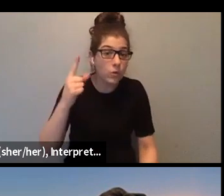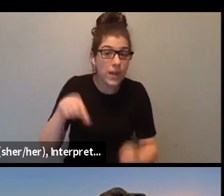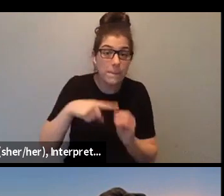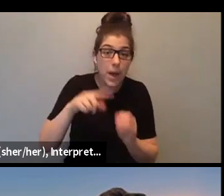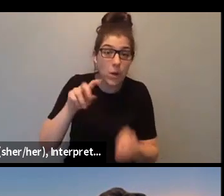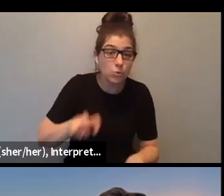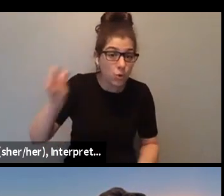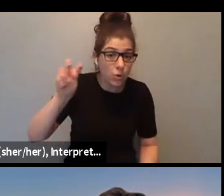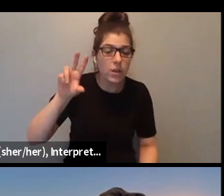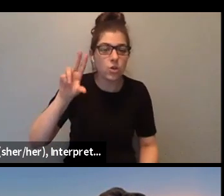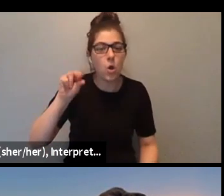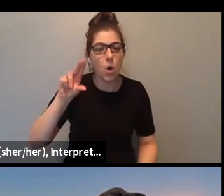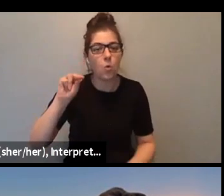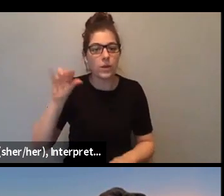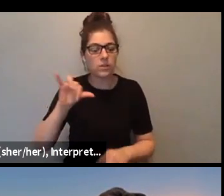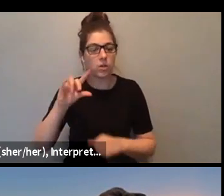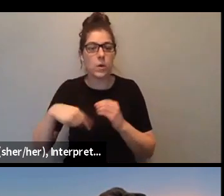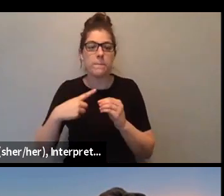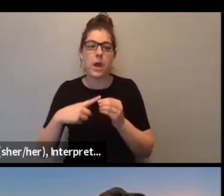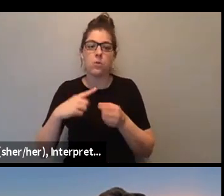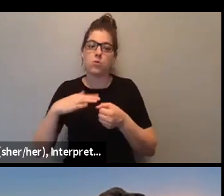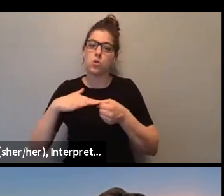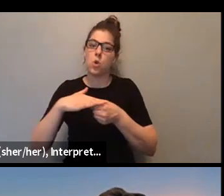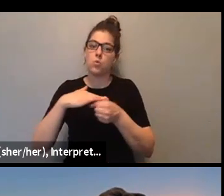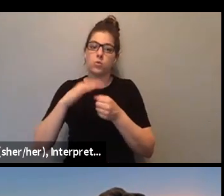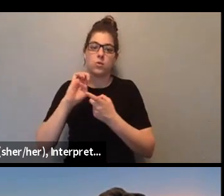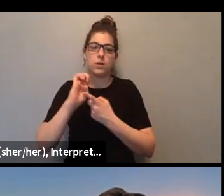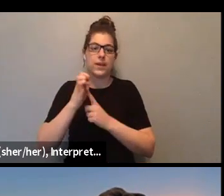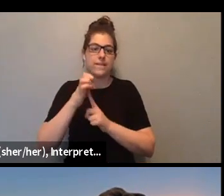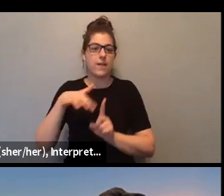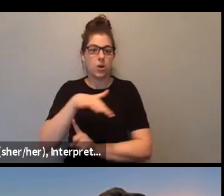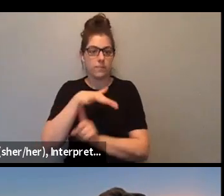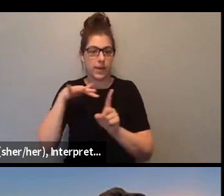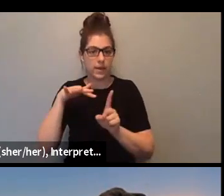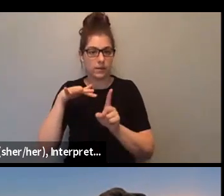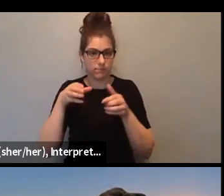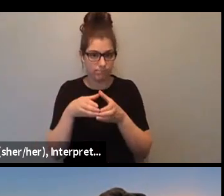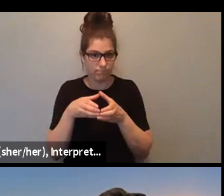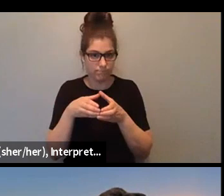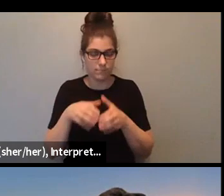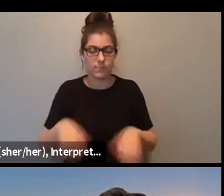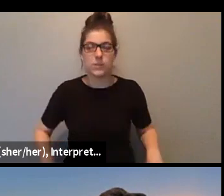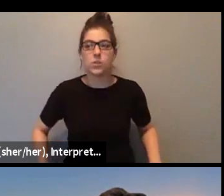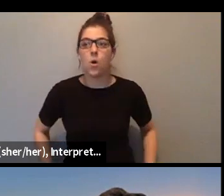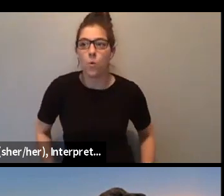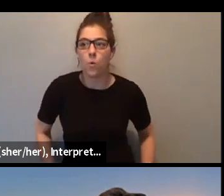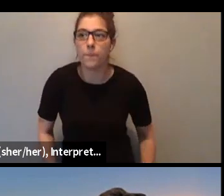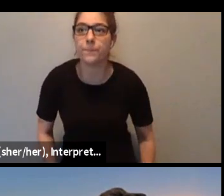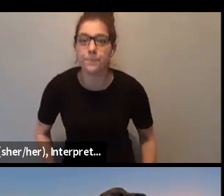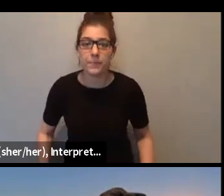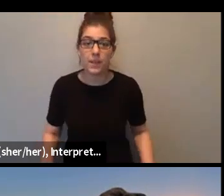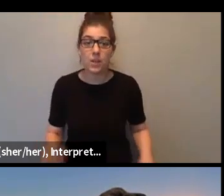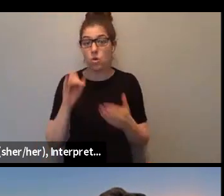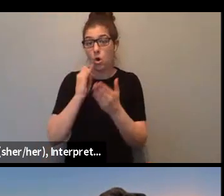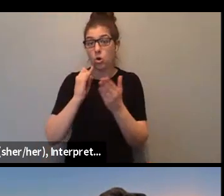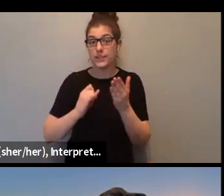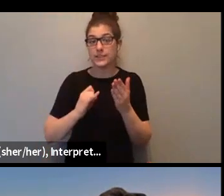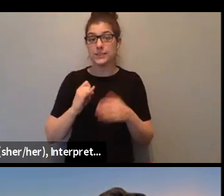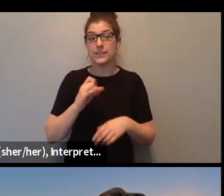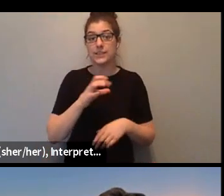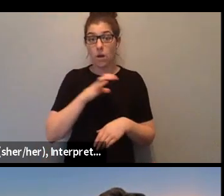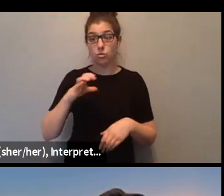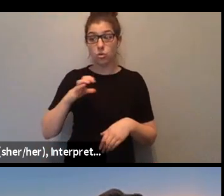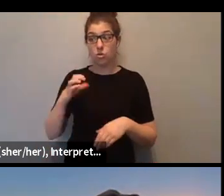also be about, you know, our very local environments. So in addition to an artist council who can really have